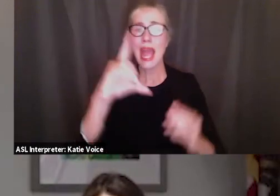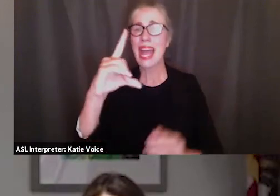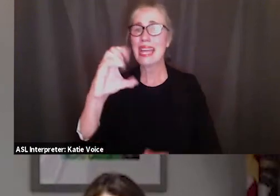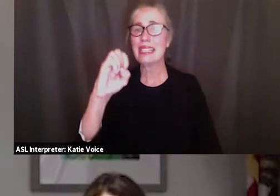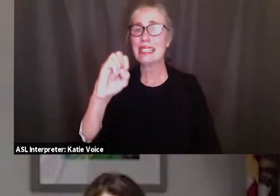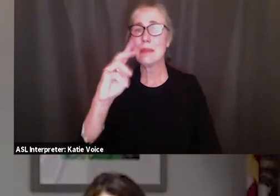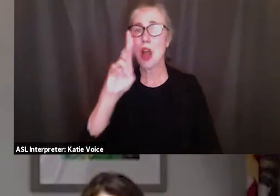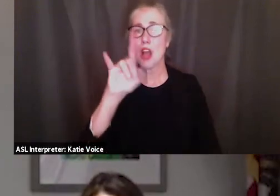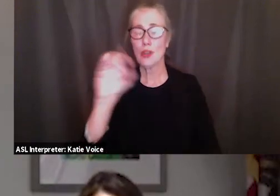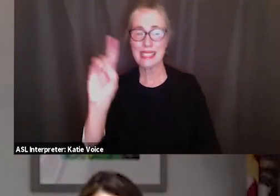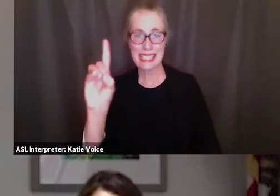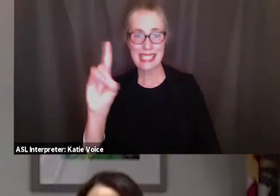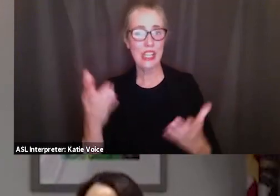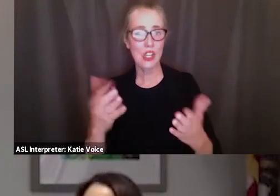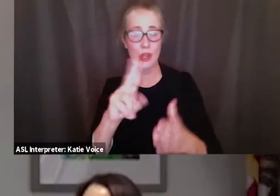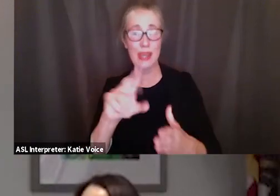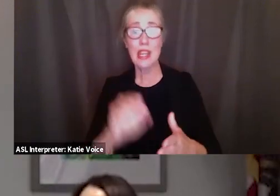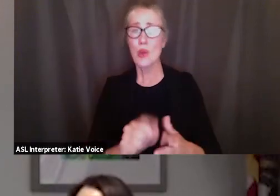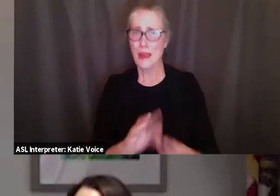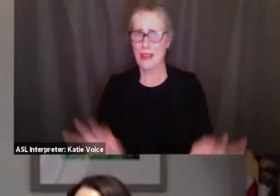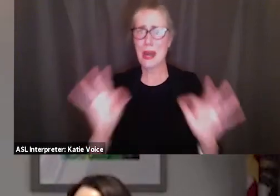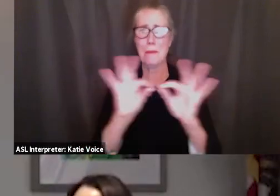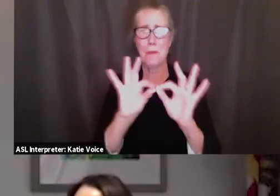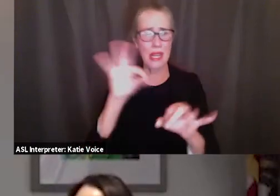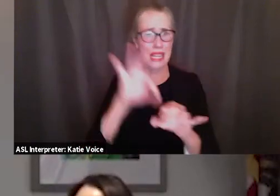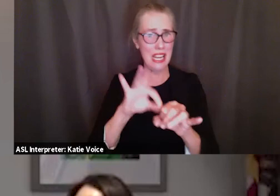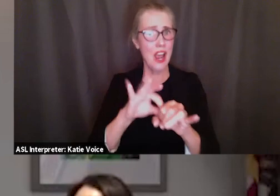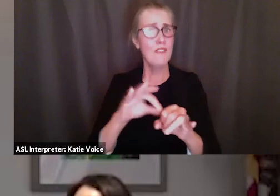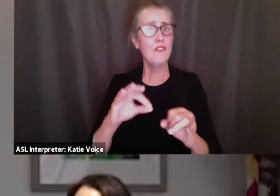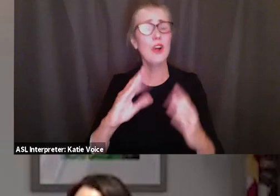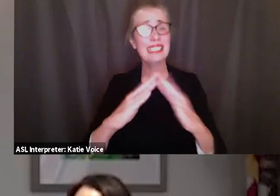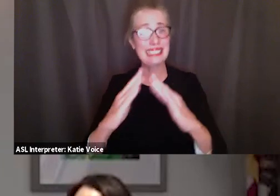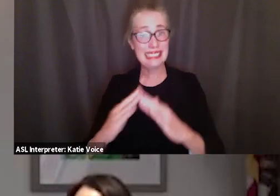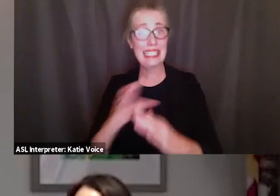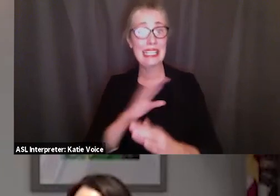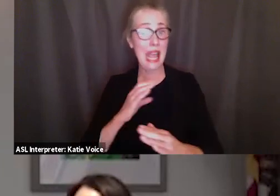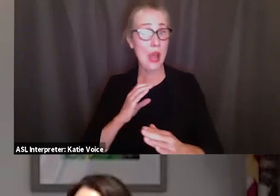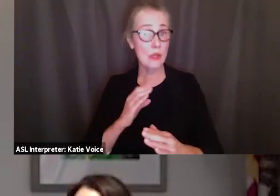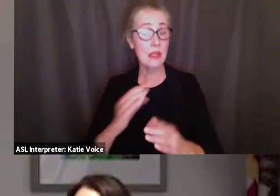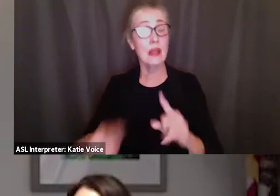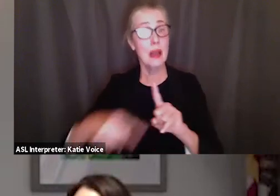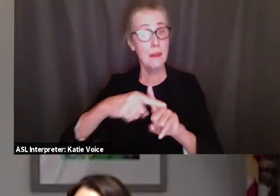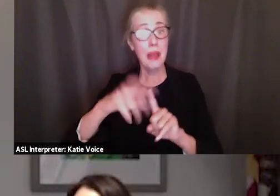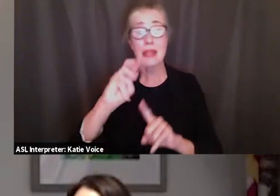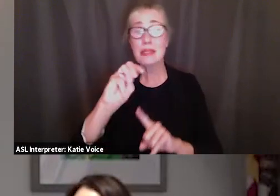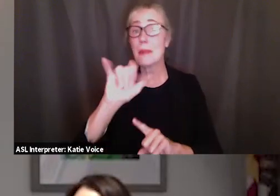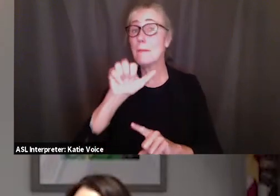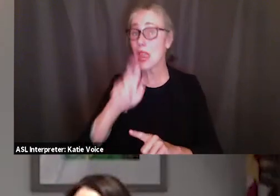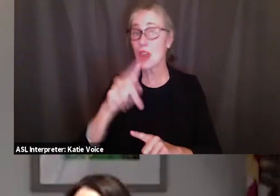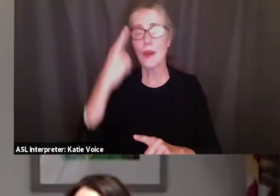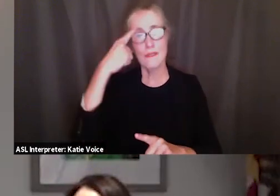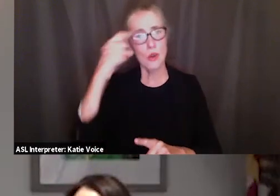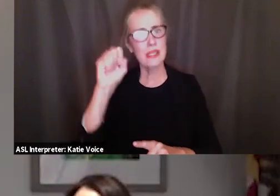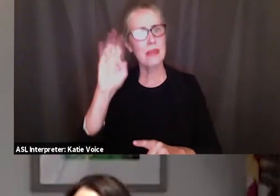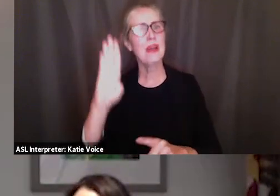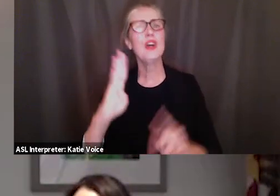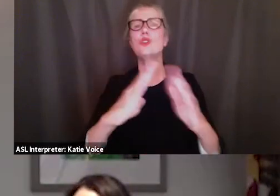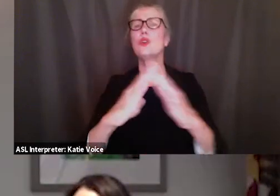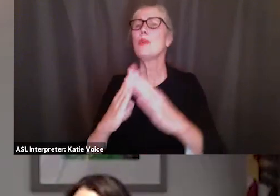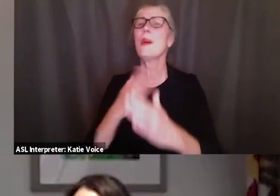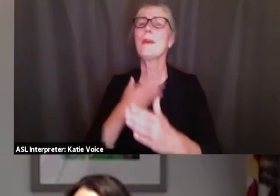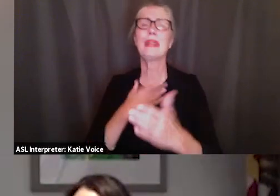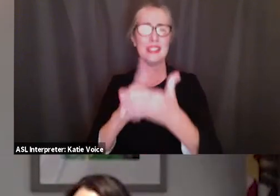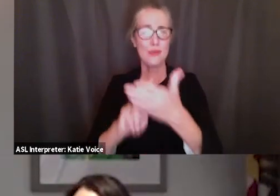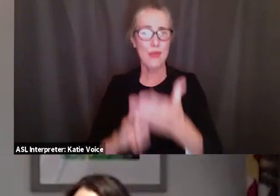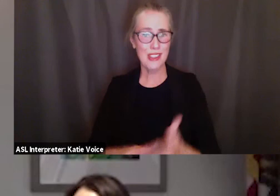upcoming election for city council members and mayor of Santa Barbara. So please, community, please get registered and